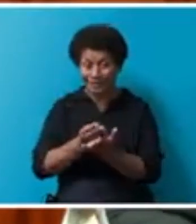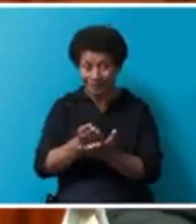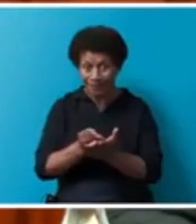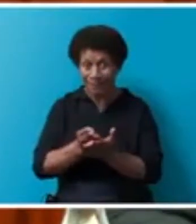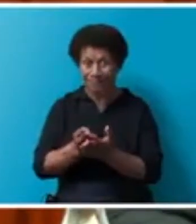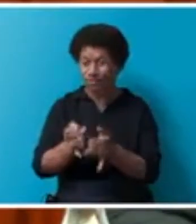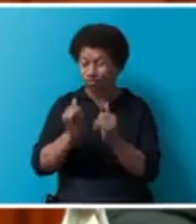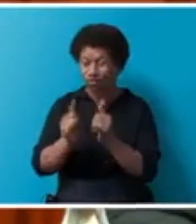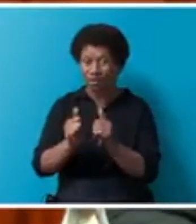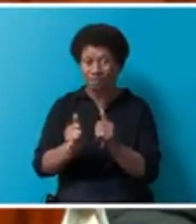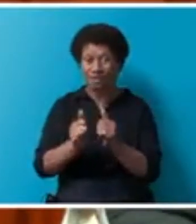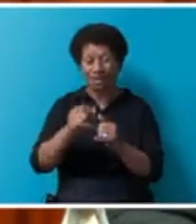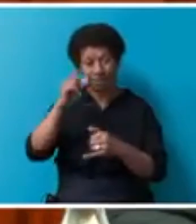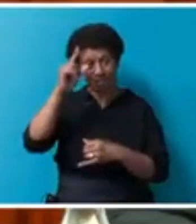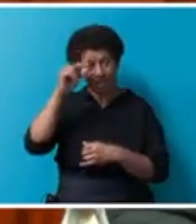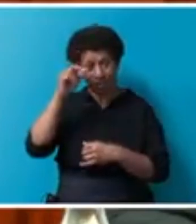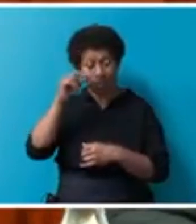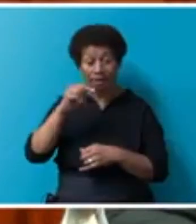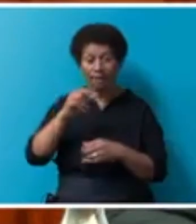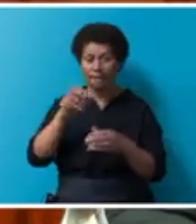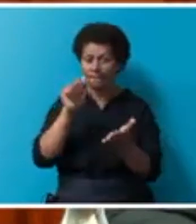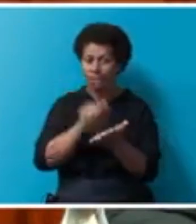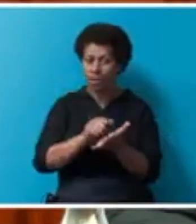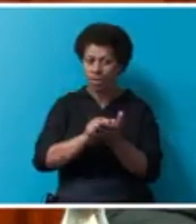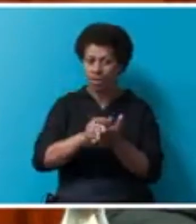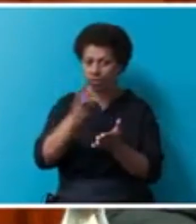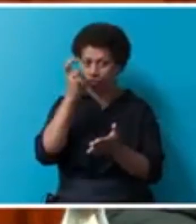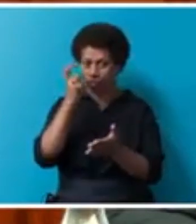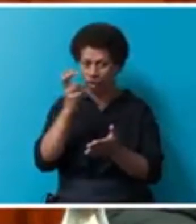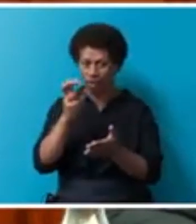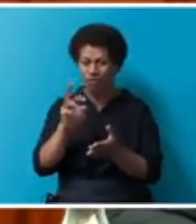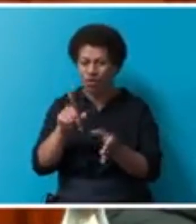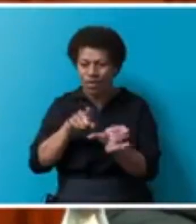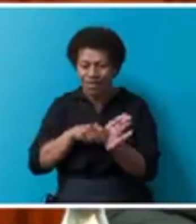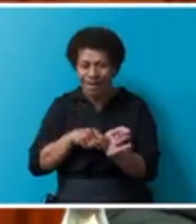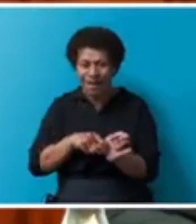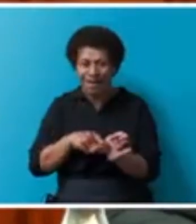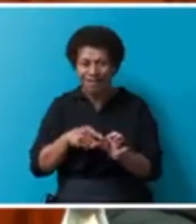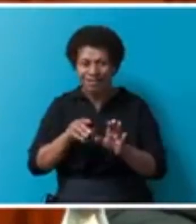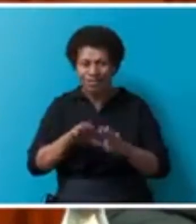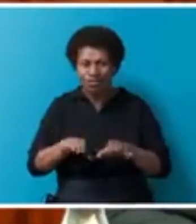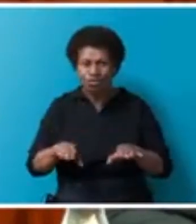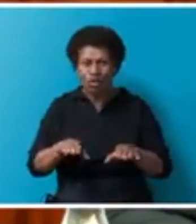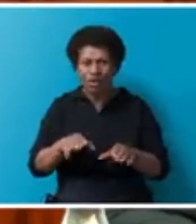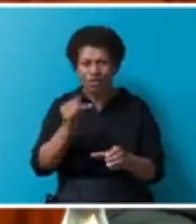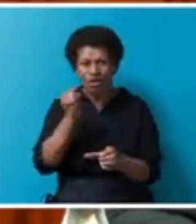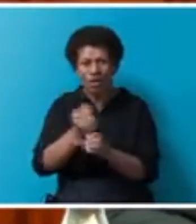and the Judiciary are properly trained to divert young offenders whilst holding them accountable